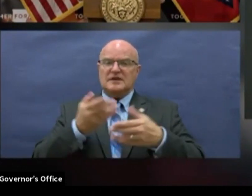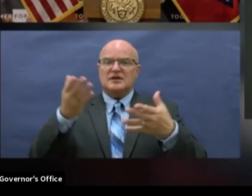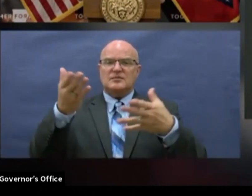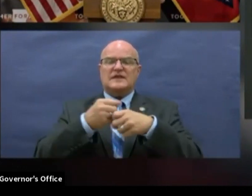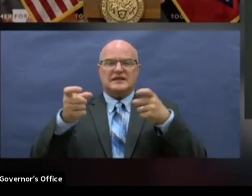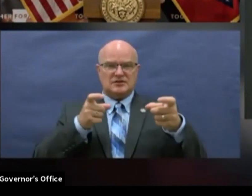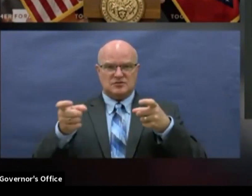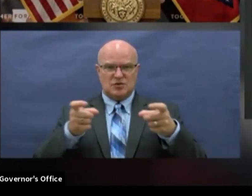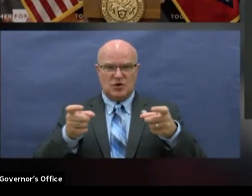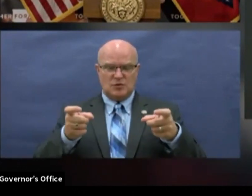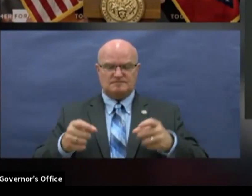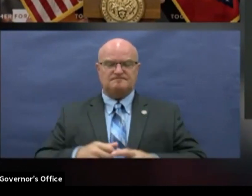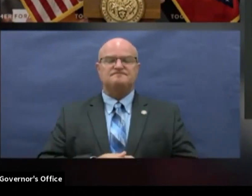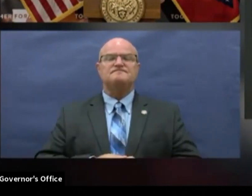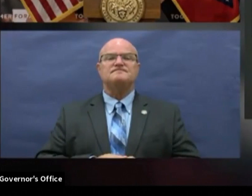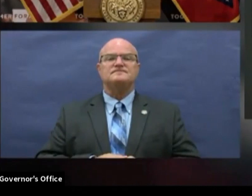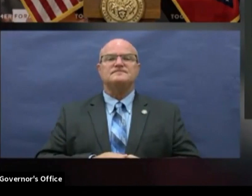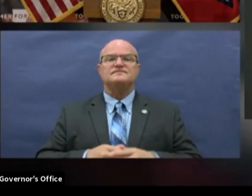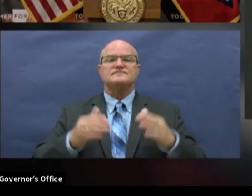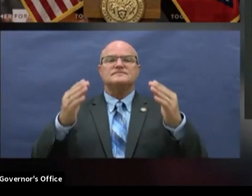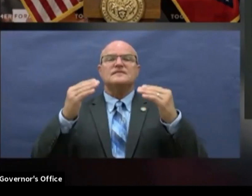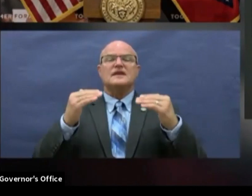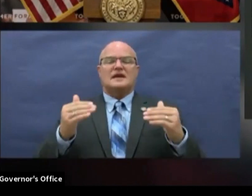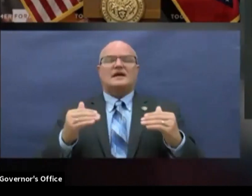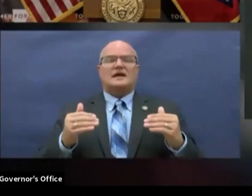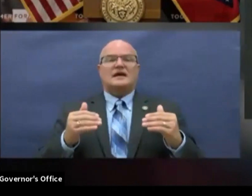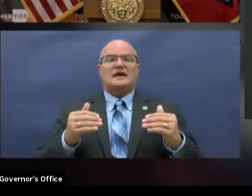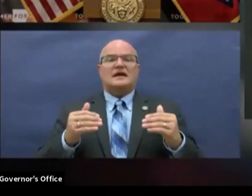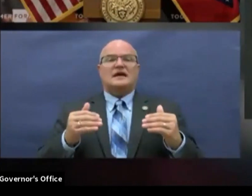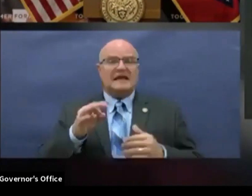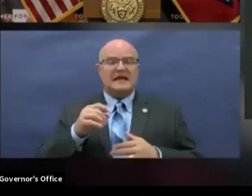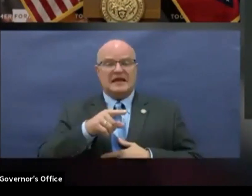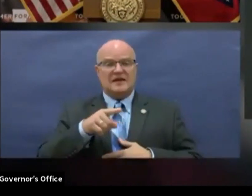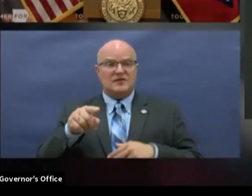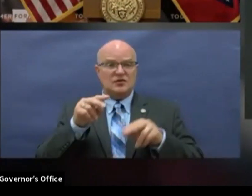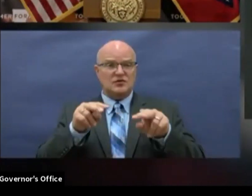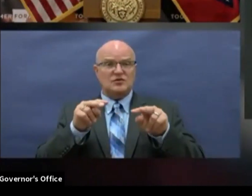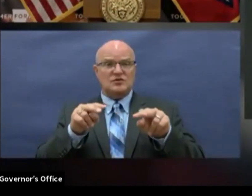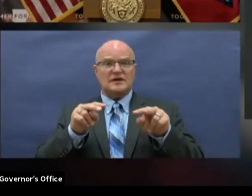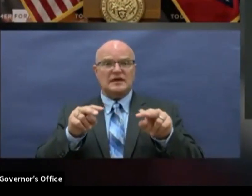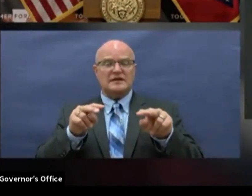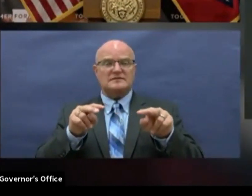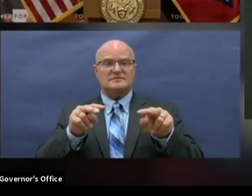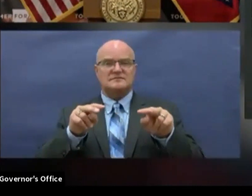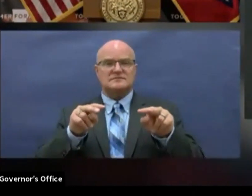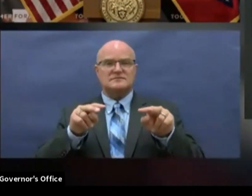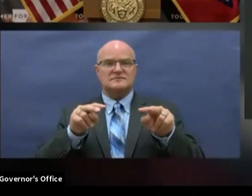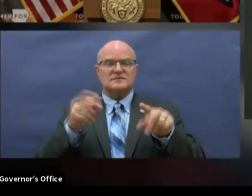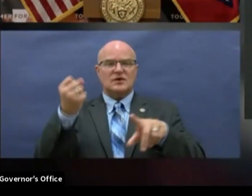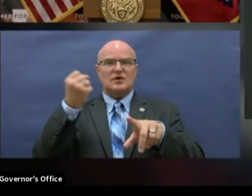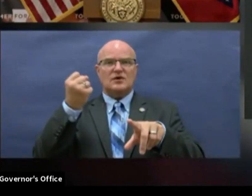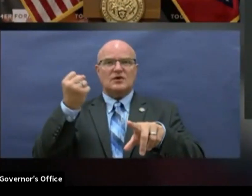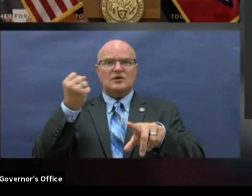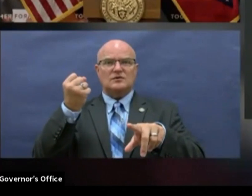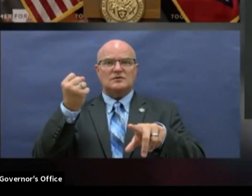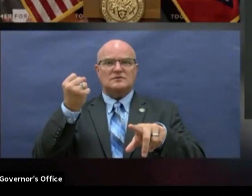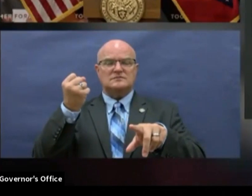under control. And then if you look at... Hold on a second, please.